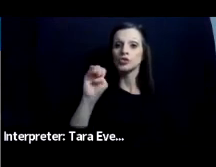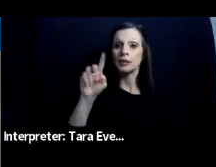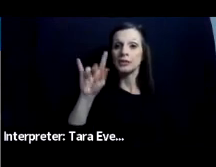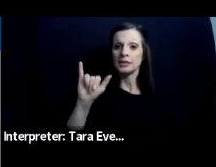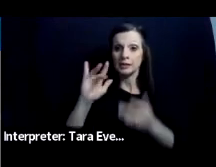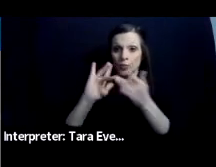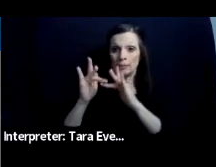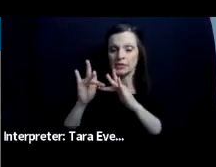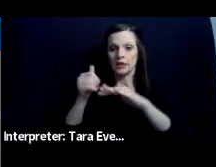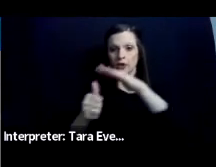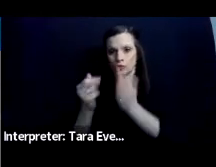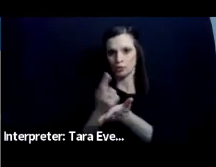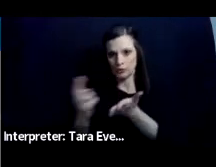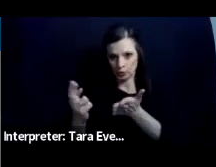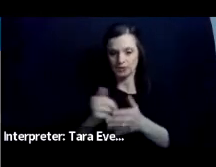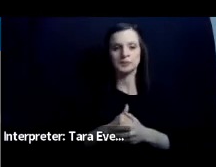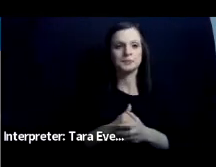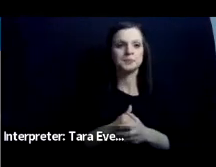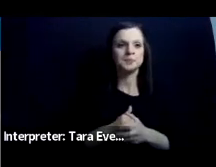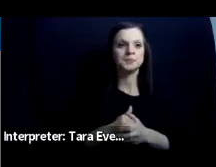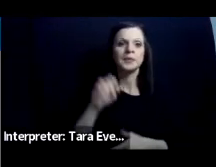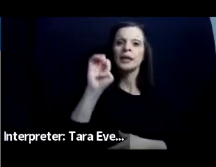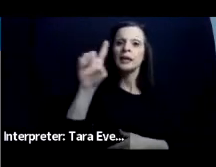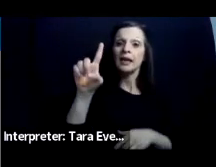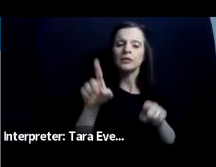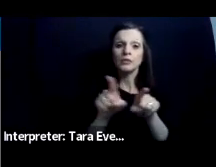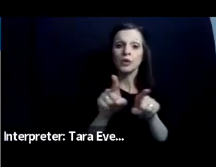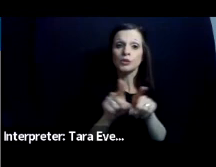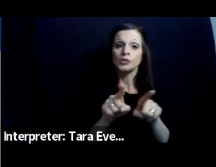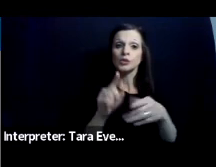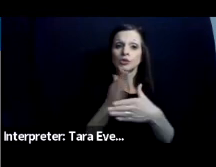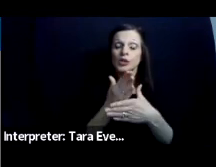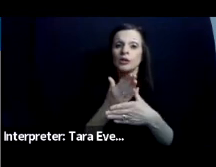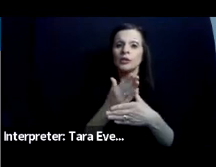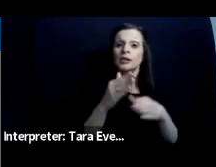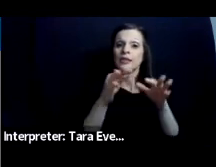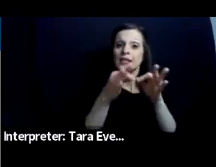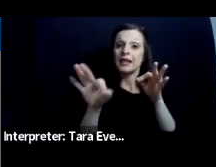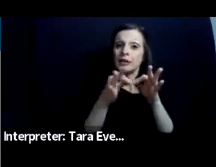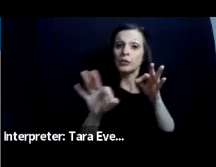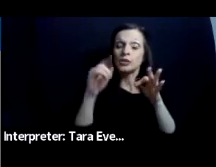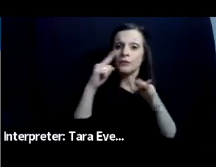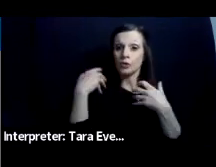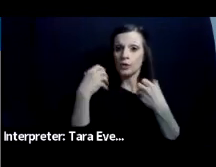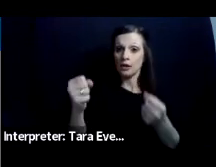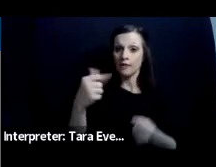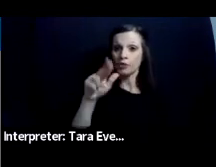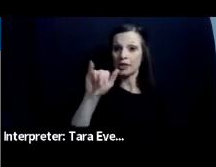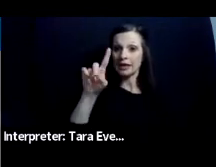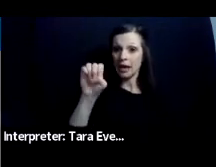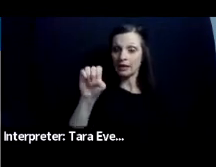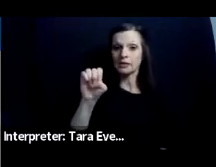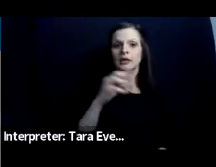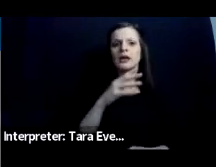tab. Ed has also shared with us the language of recovery guides, as well as the most respectful way